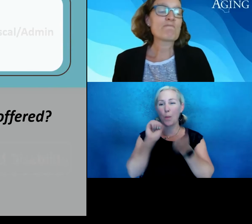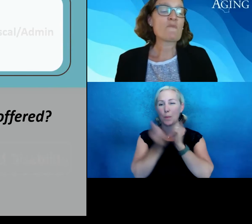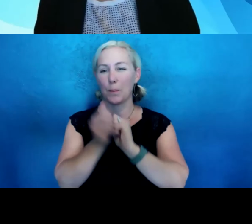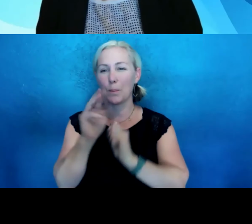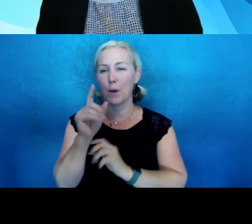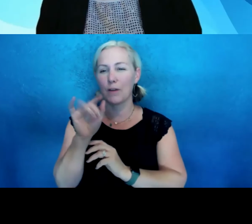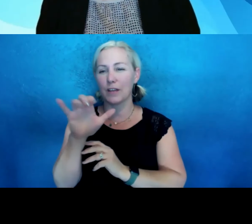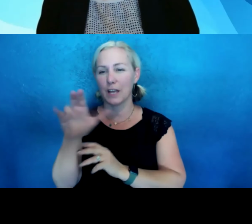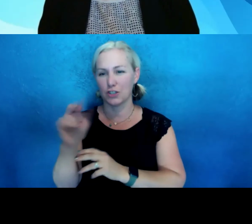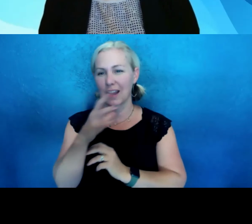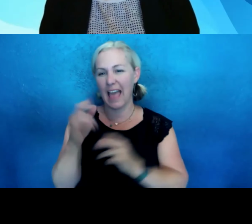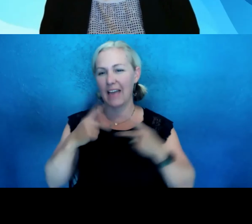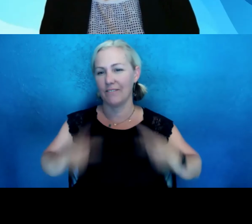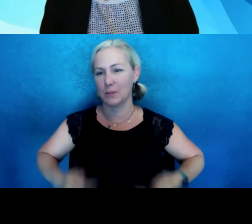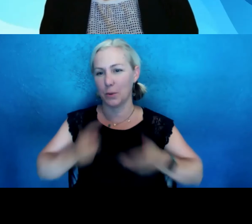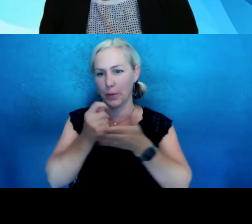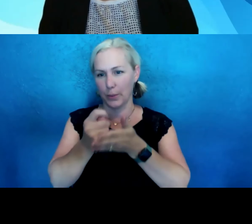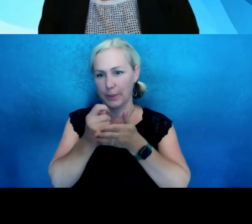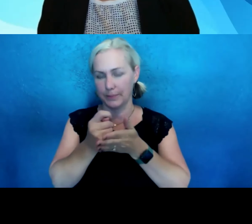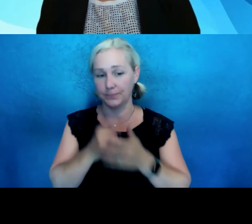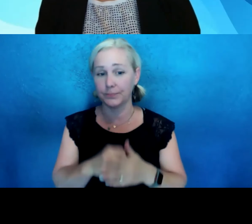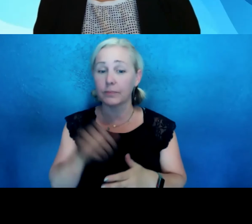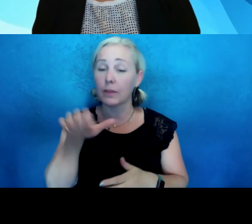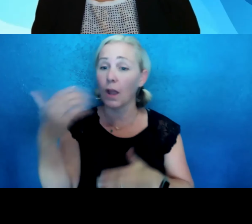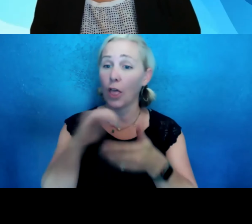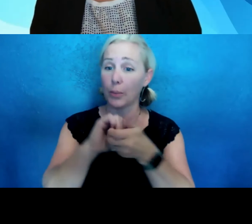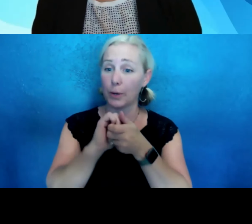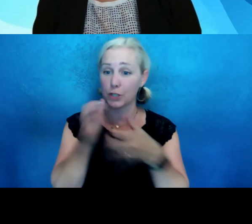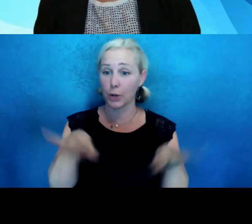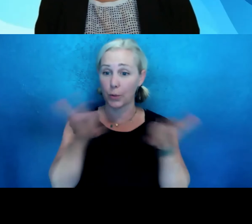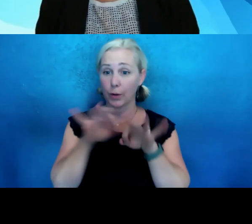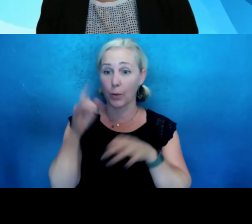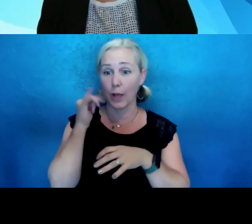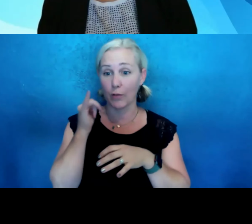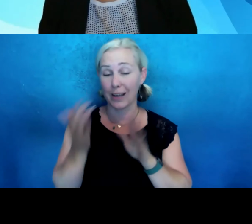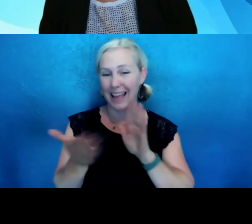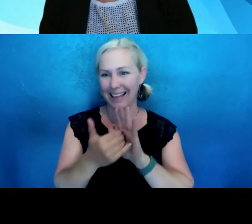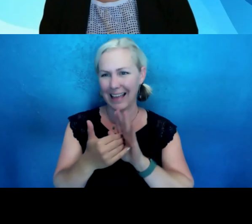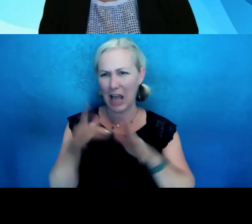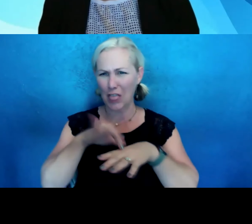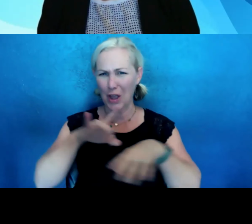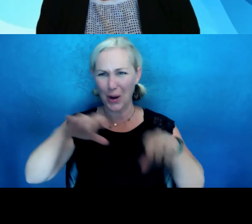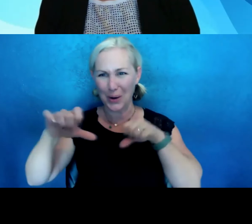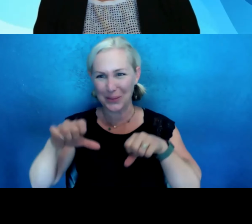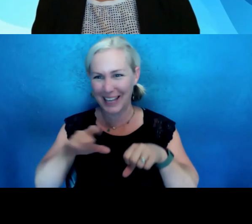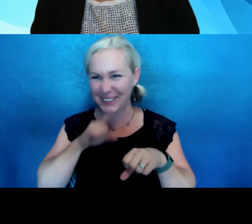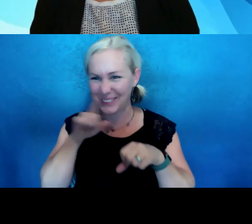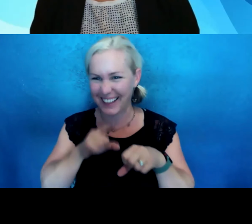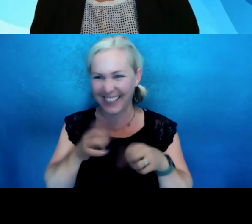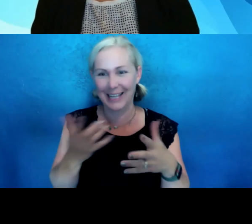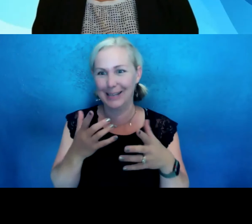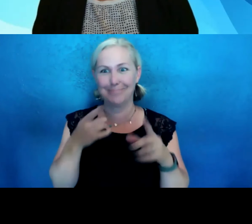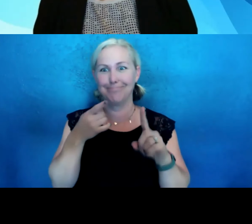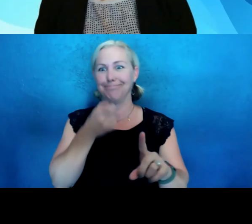therapy. The other partnership that is critical in California, again, the earthquake made the point for me, is